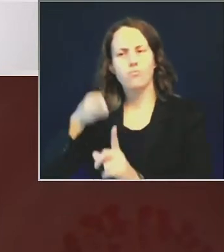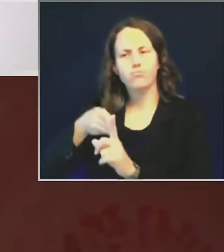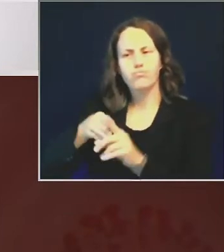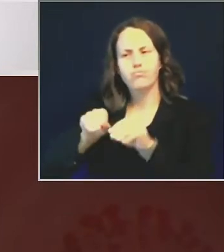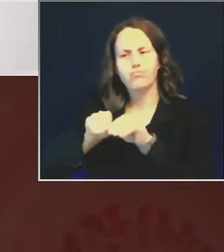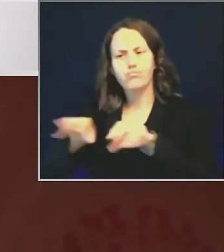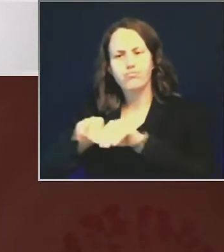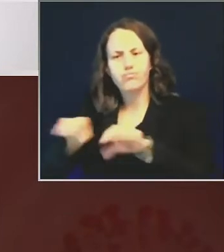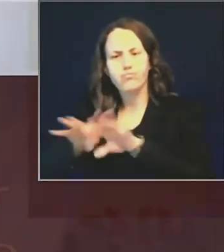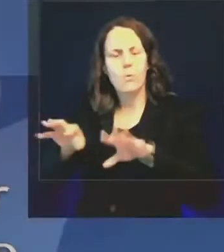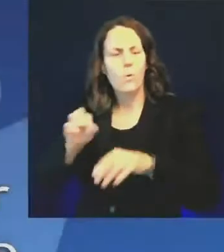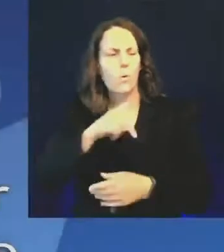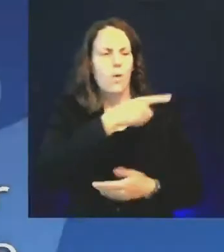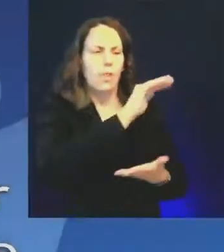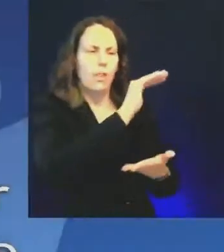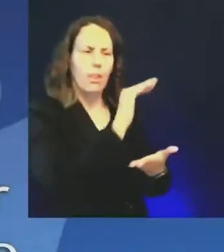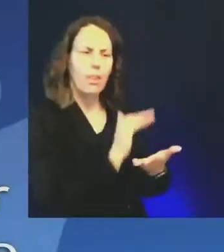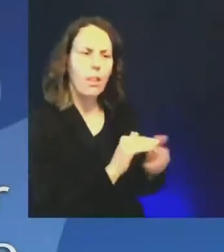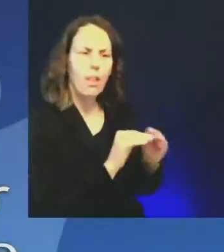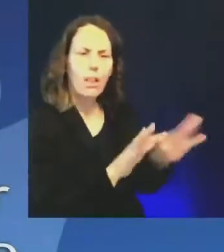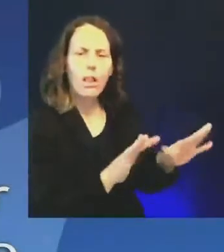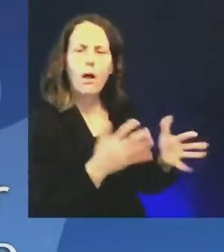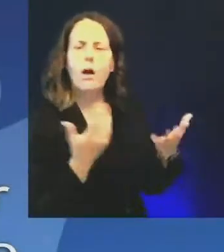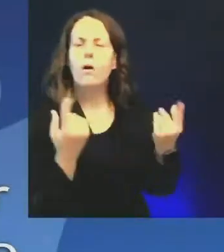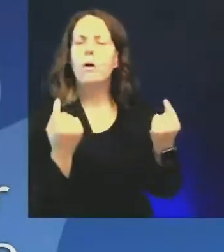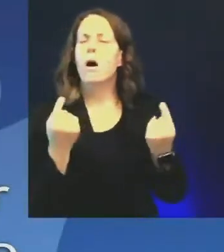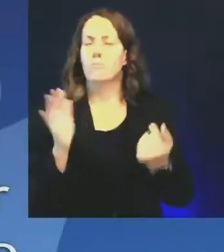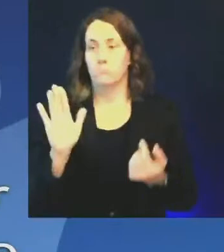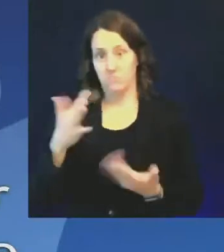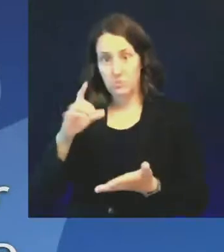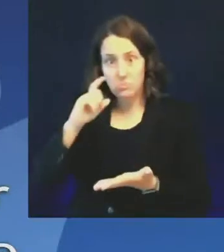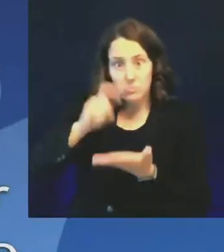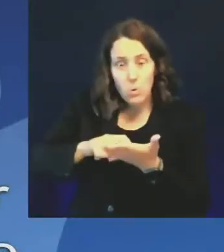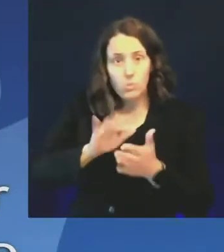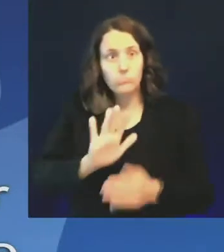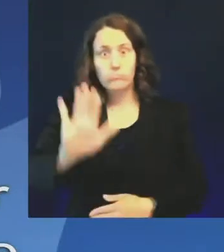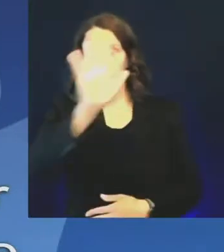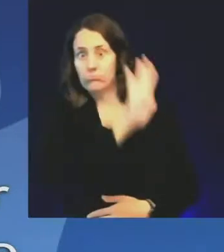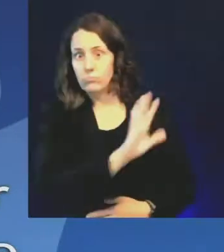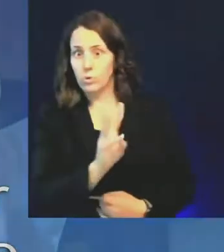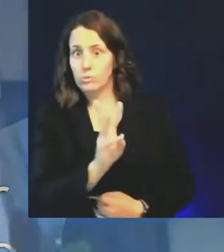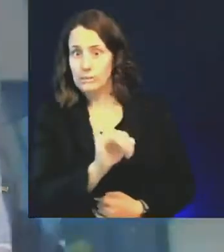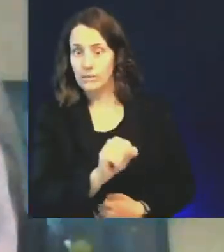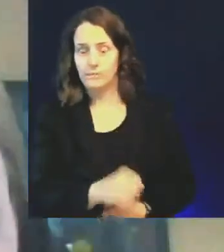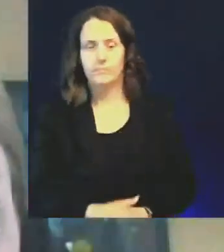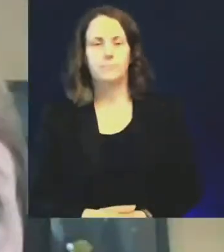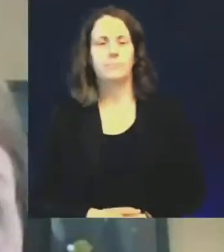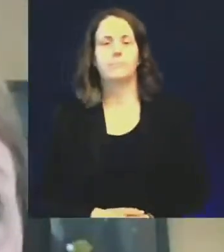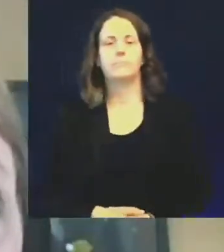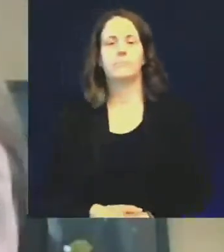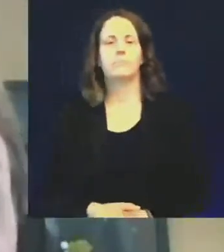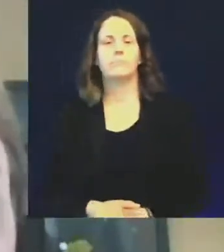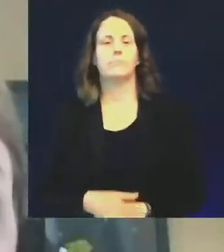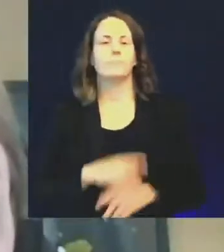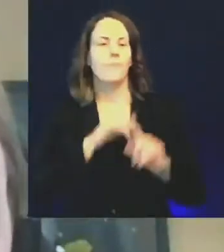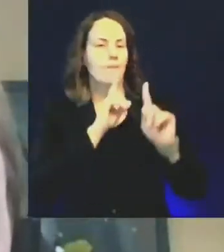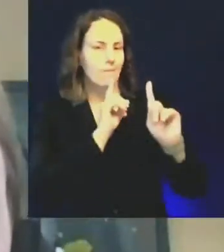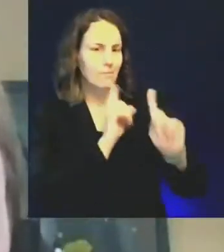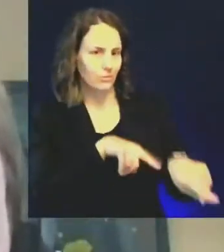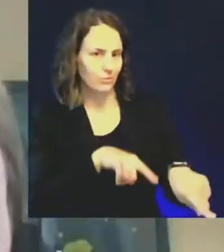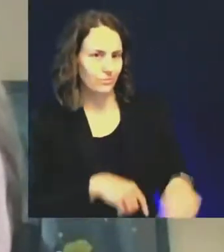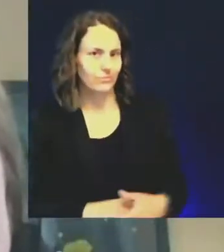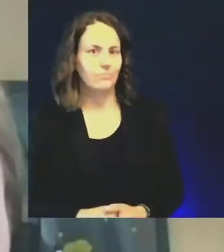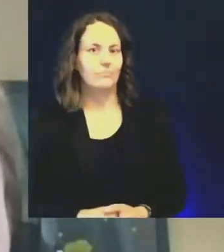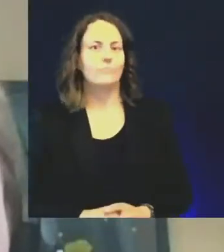Yeah, Eric, what I would say about rates of infection is overall in the state of Wisconsin, our rates of infection are going down. They're